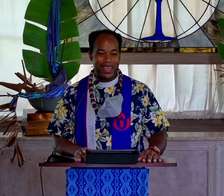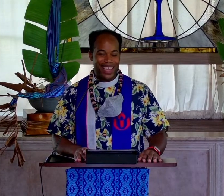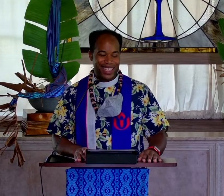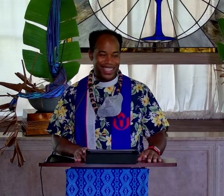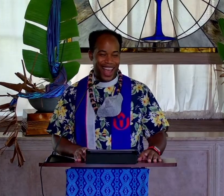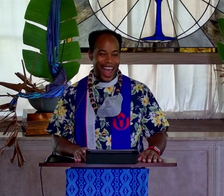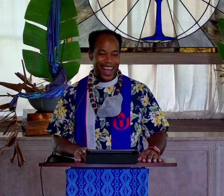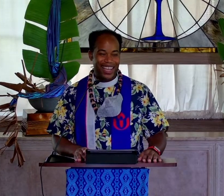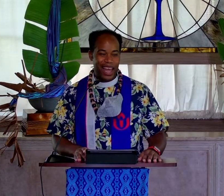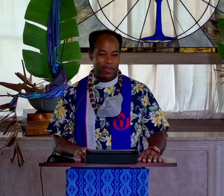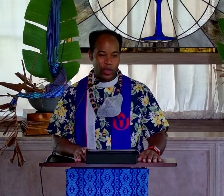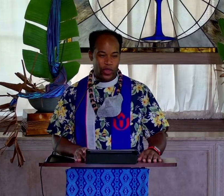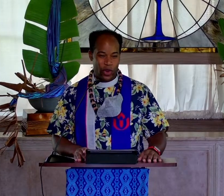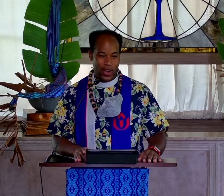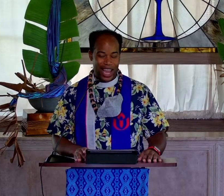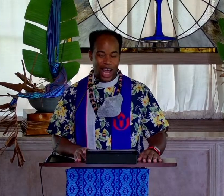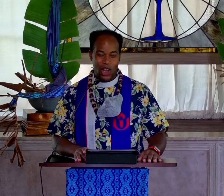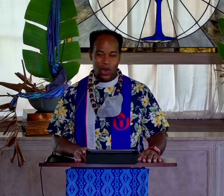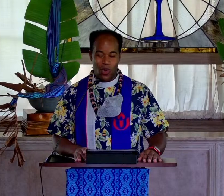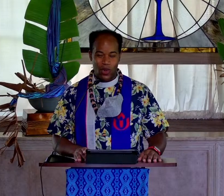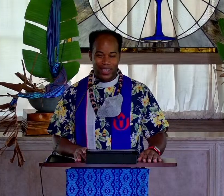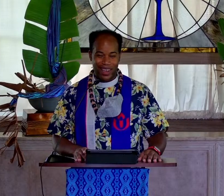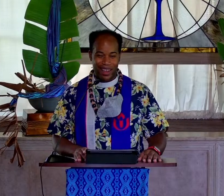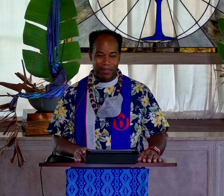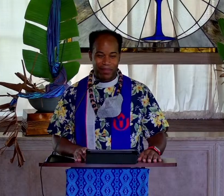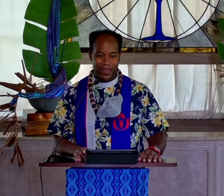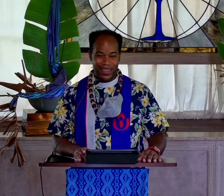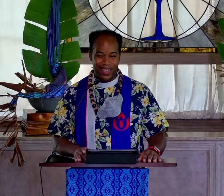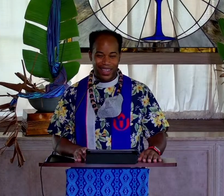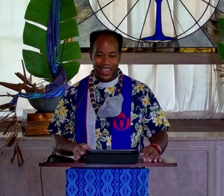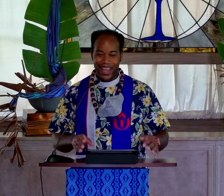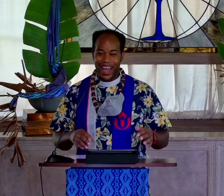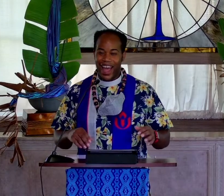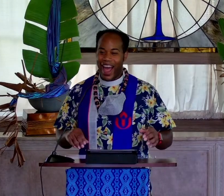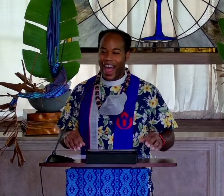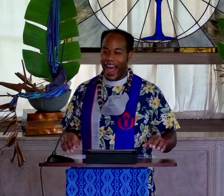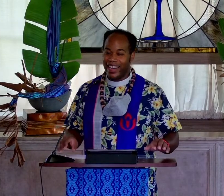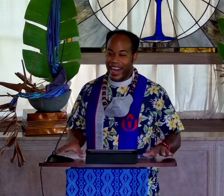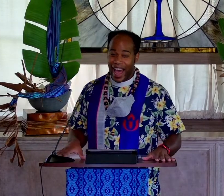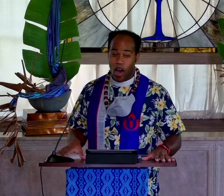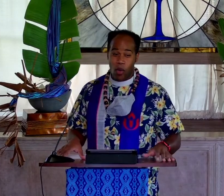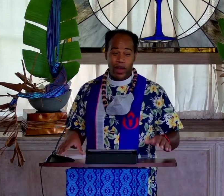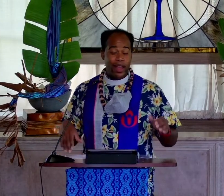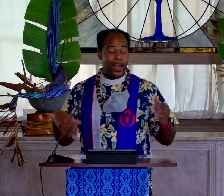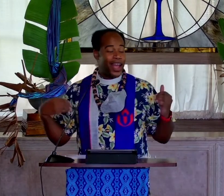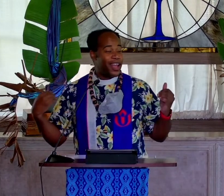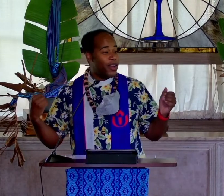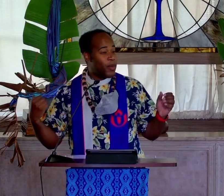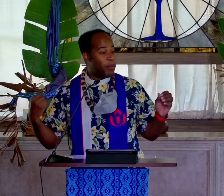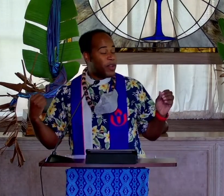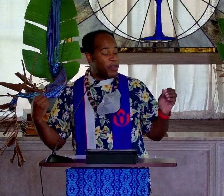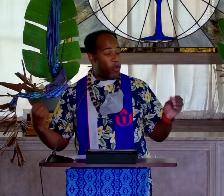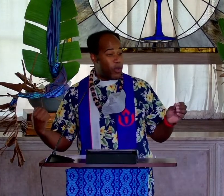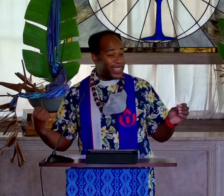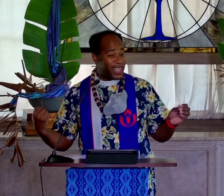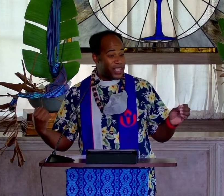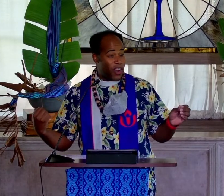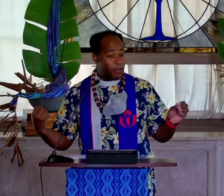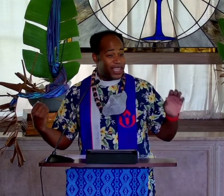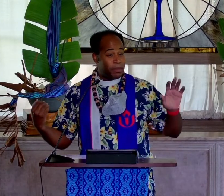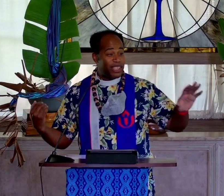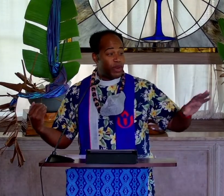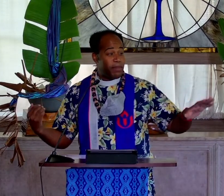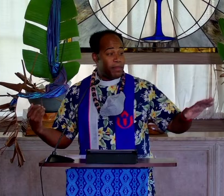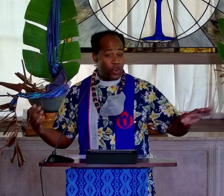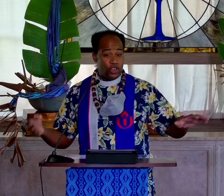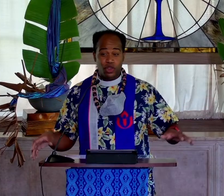meeting begins at 11:30 local time. And now, before we sing the Song of